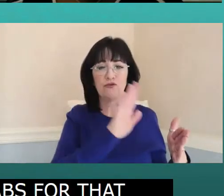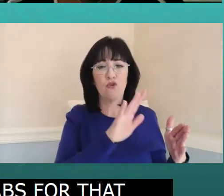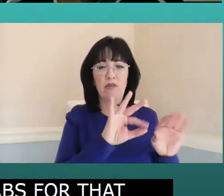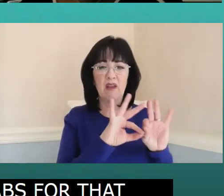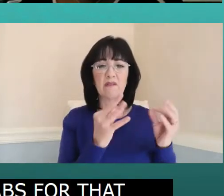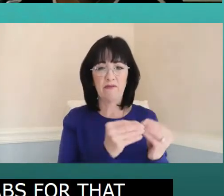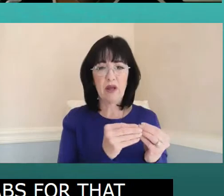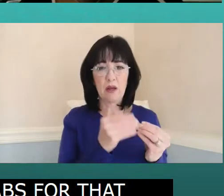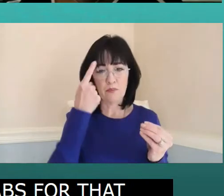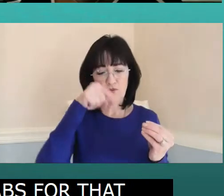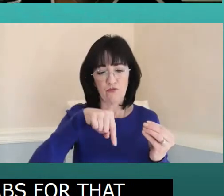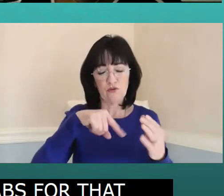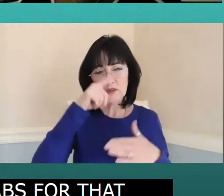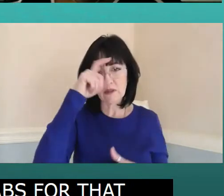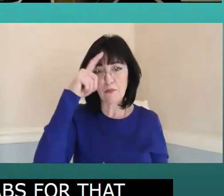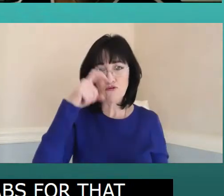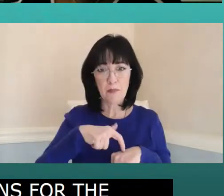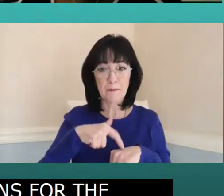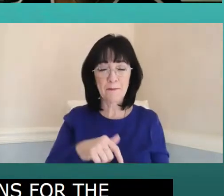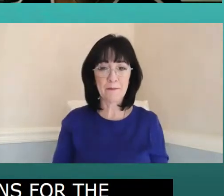summer.